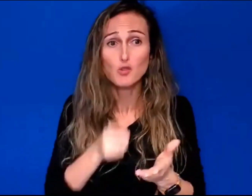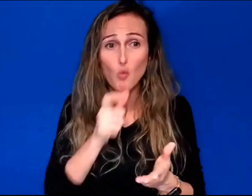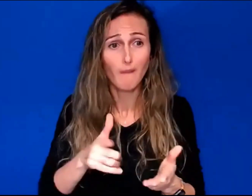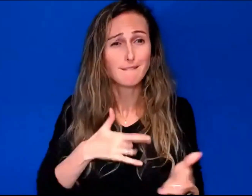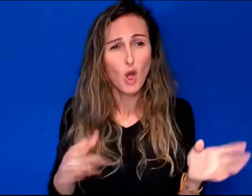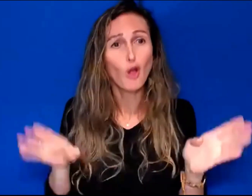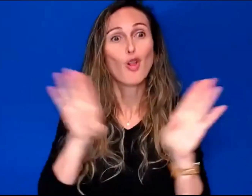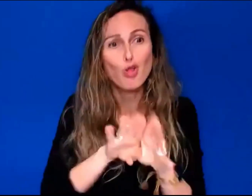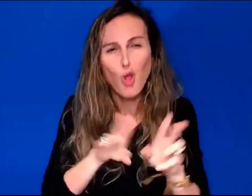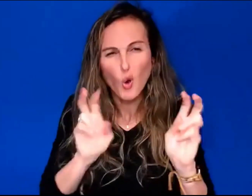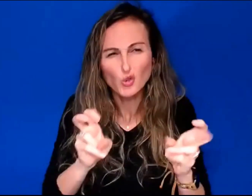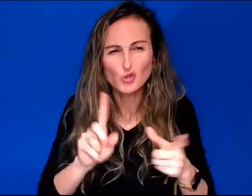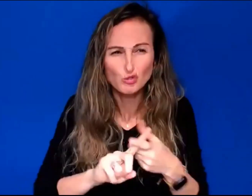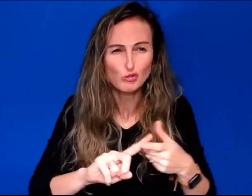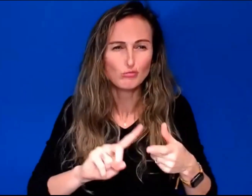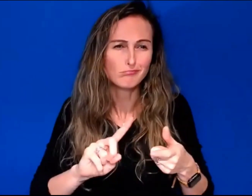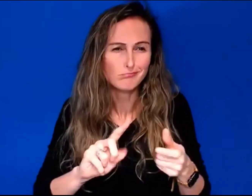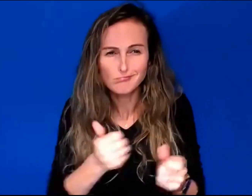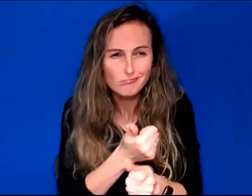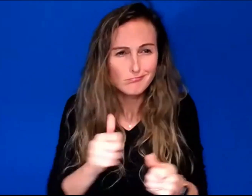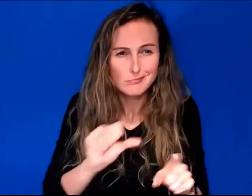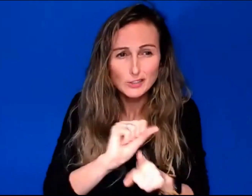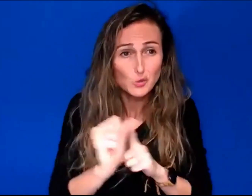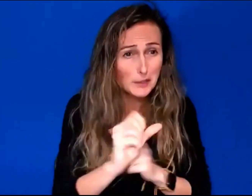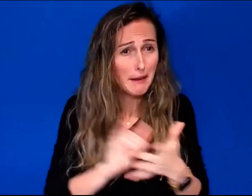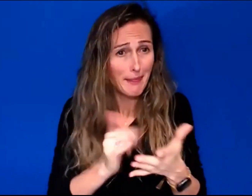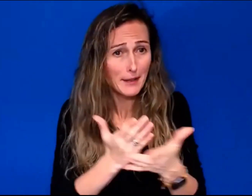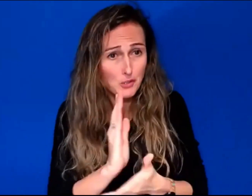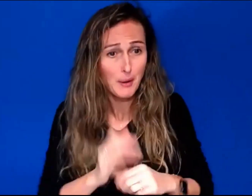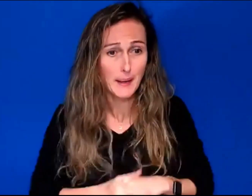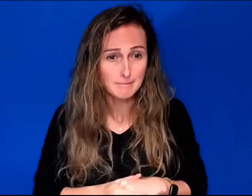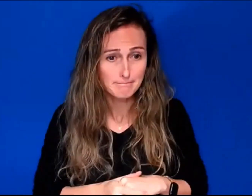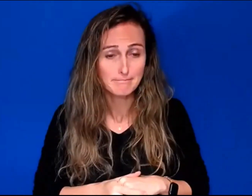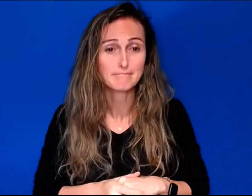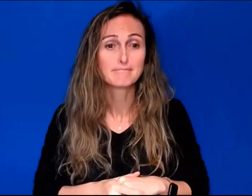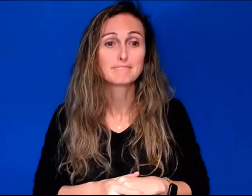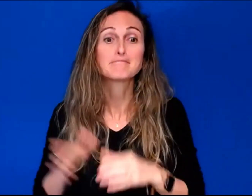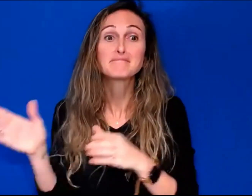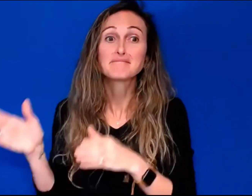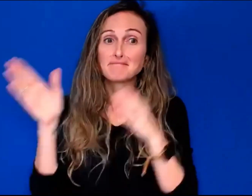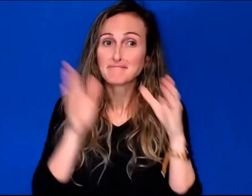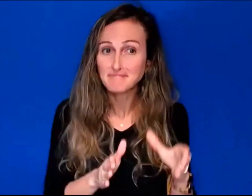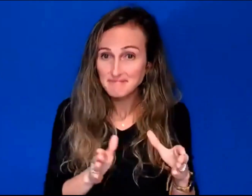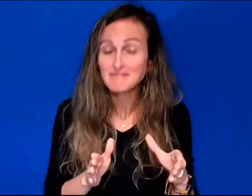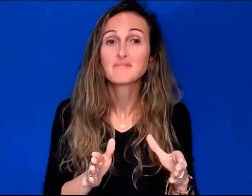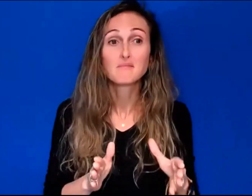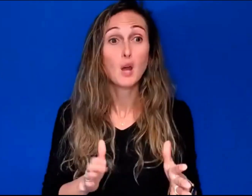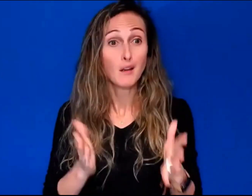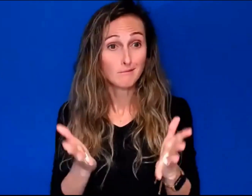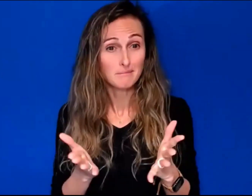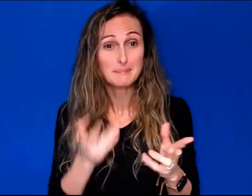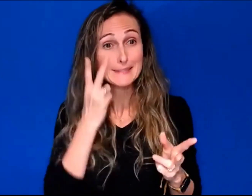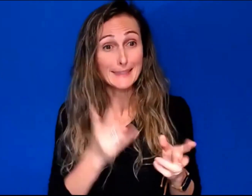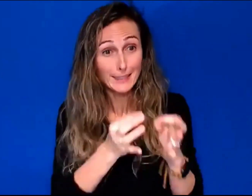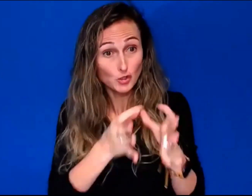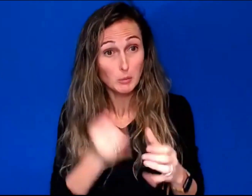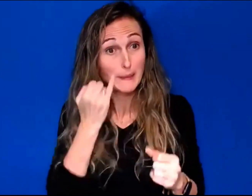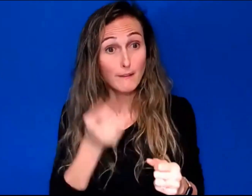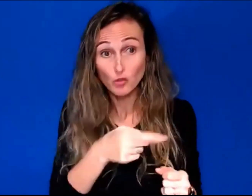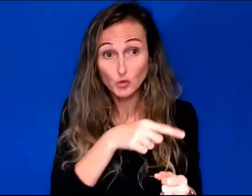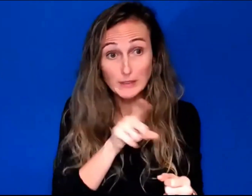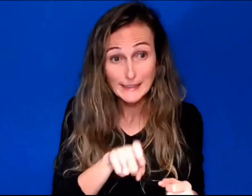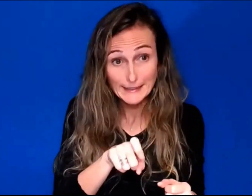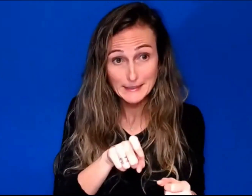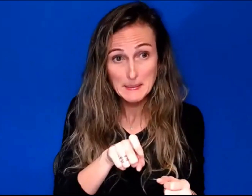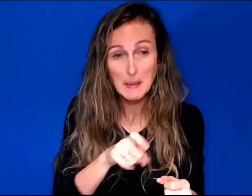room, like you can see right now. So if you need accommodation, please try to pin them on your screen, whatever way you know how to